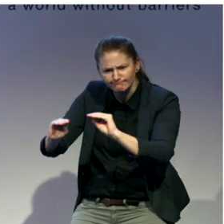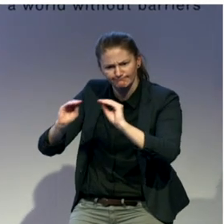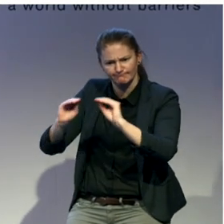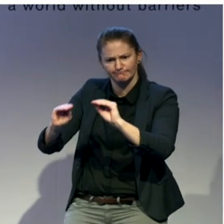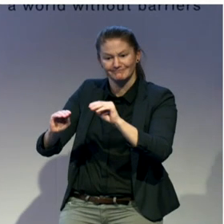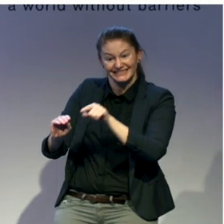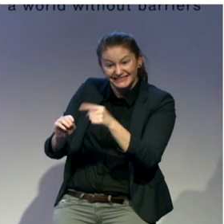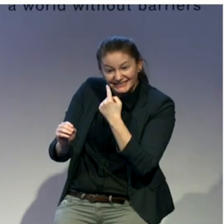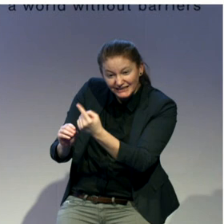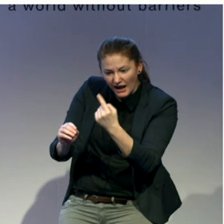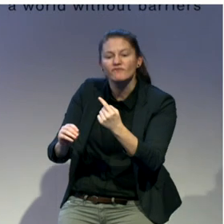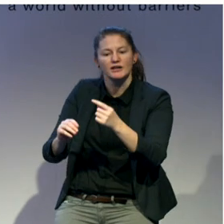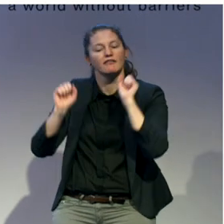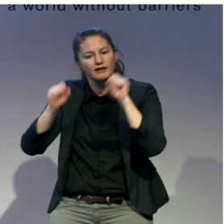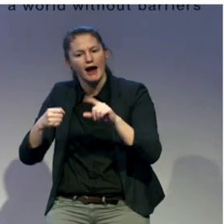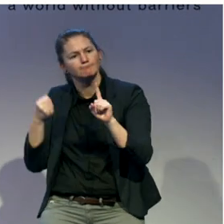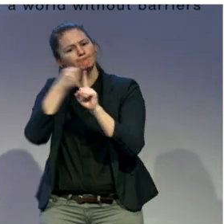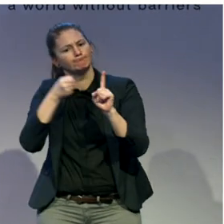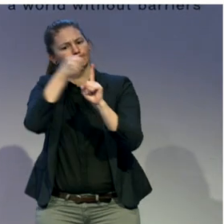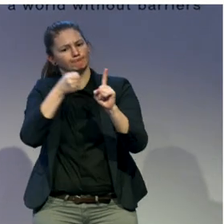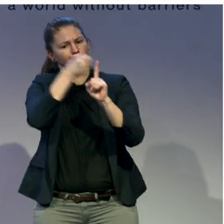their sexual and reproductive rights.